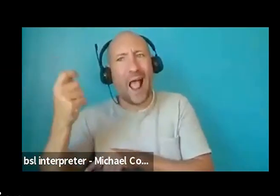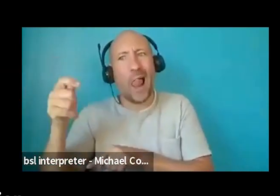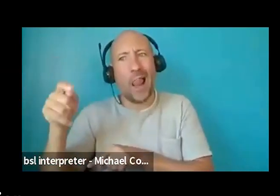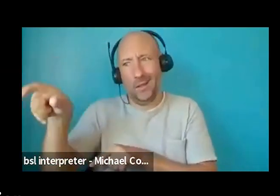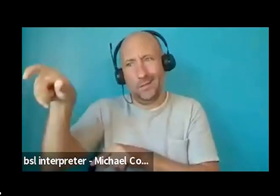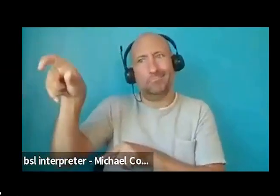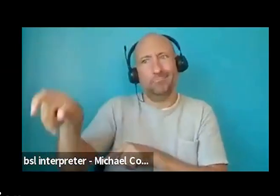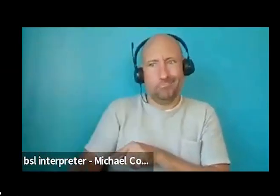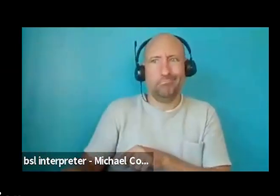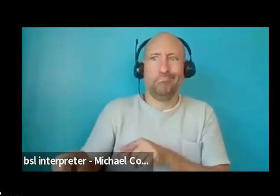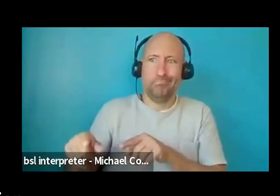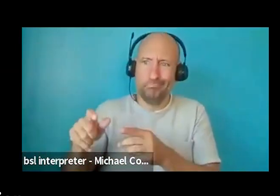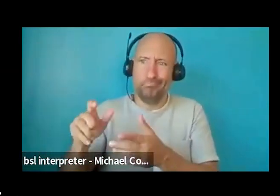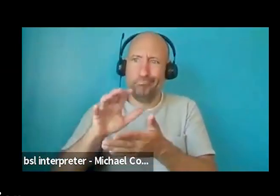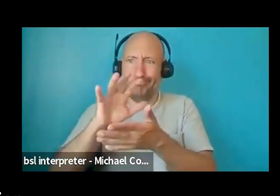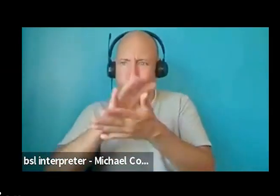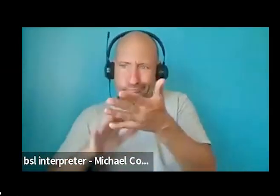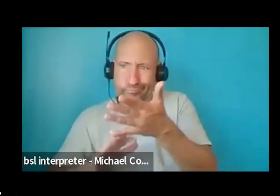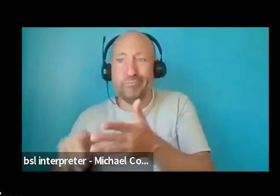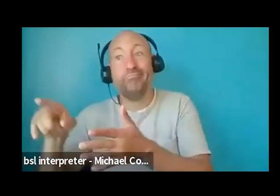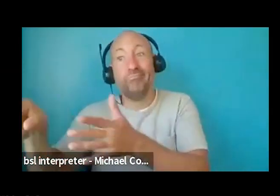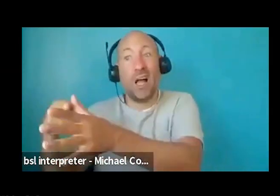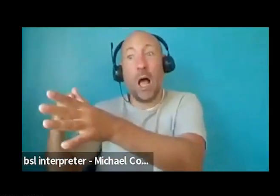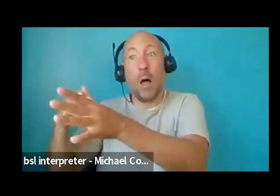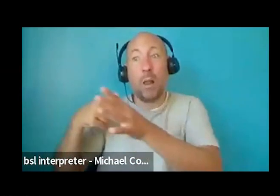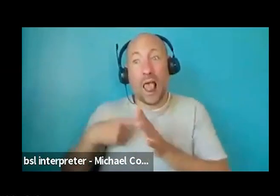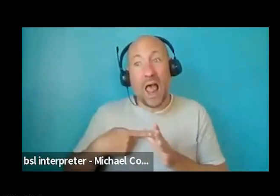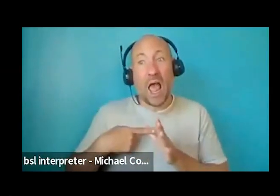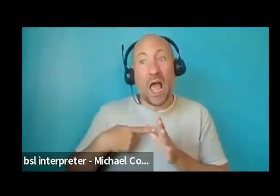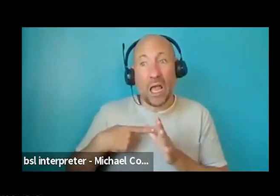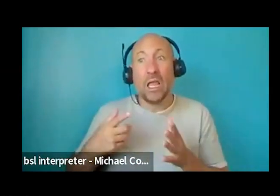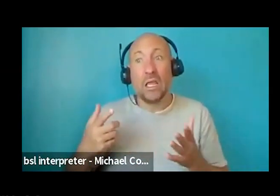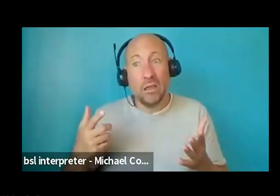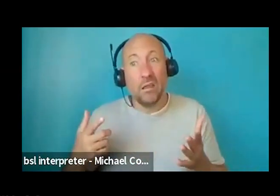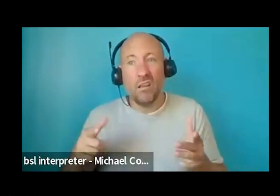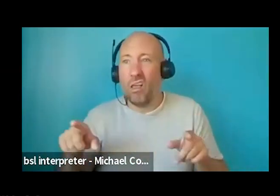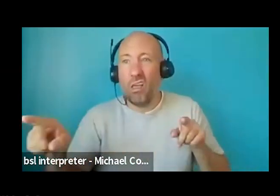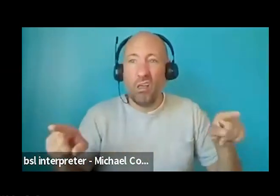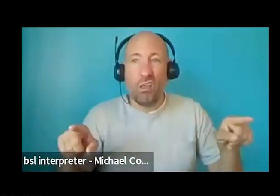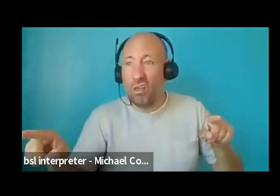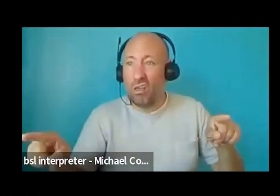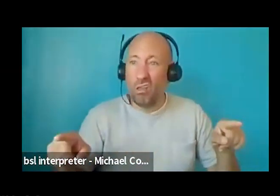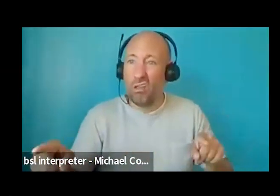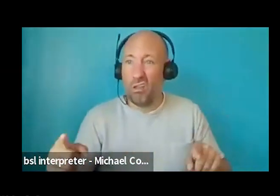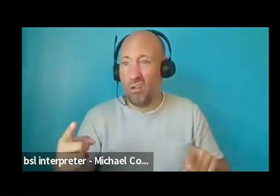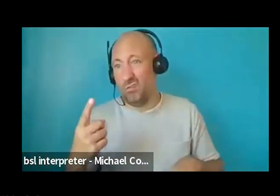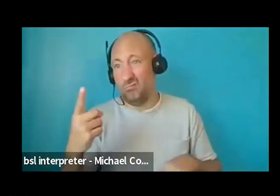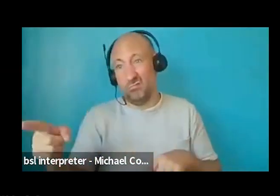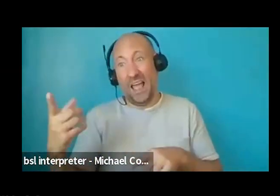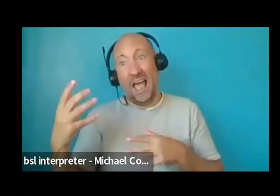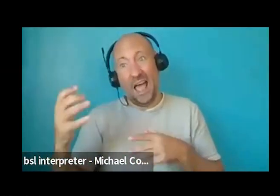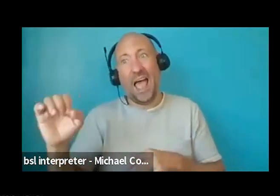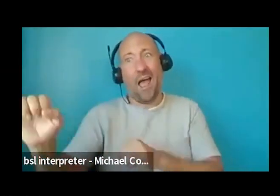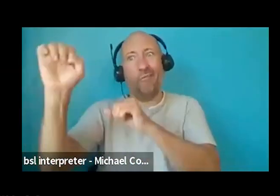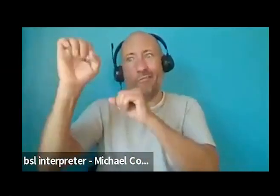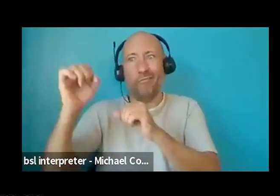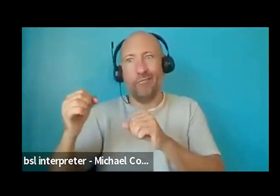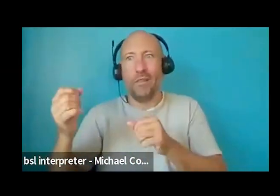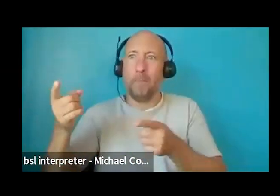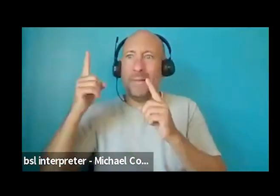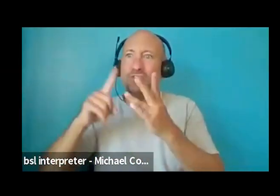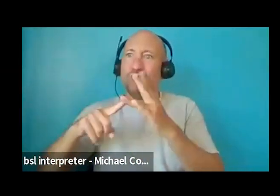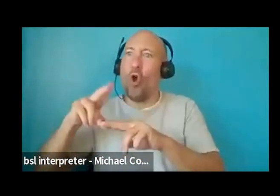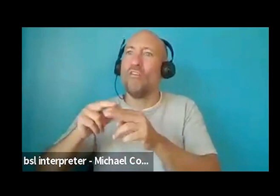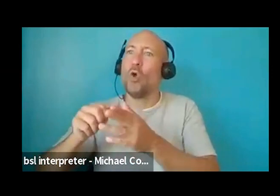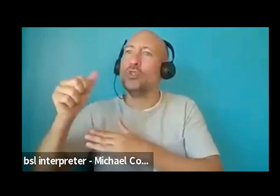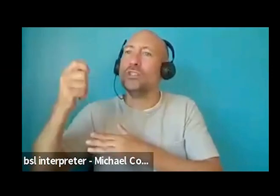or organization makes an application, then please use the appropriate form as created by the Italian Ministry of Culture.